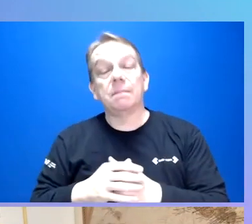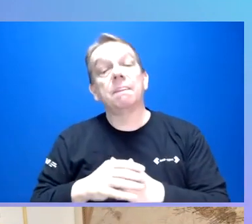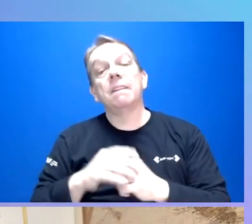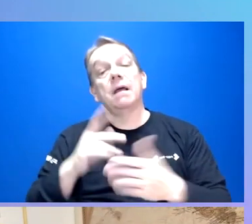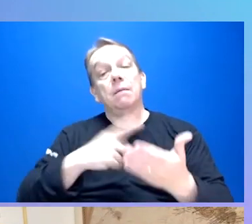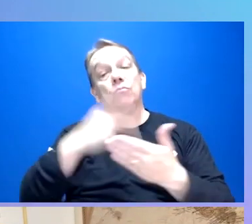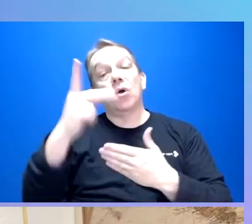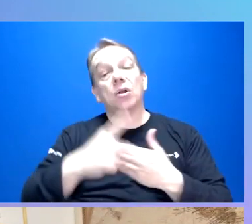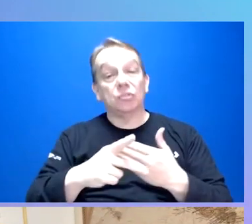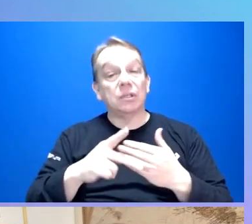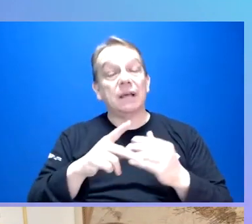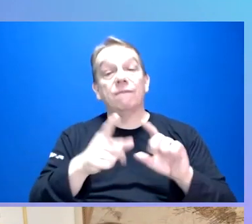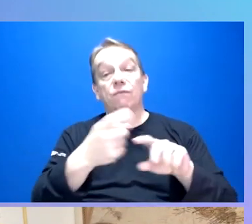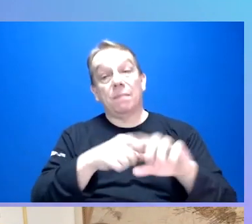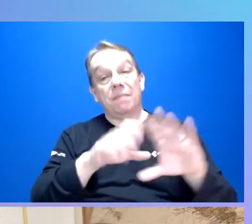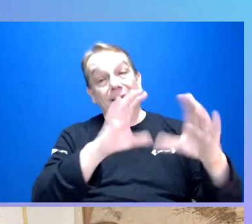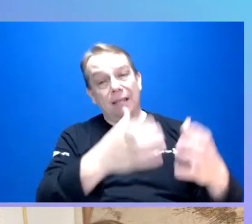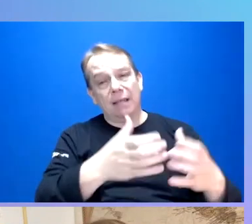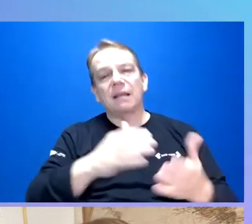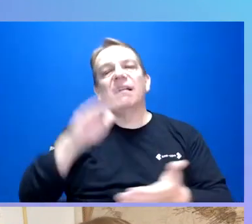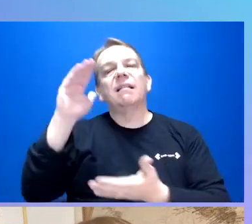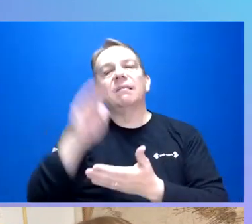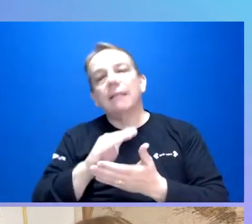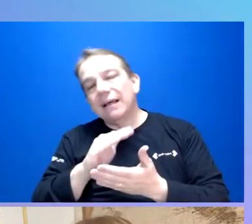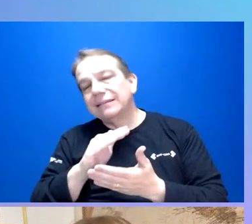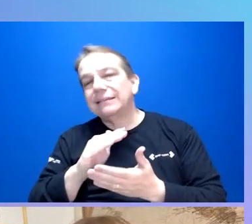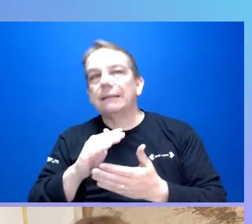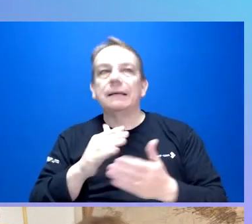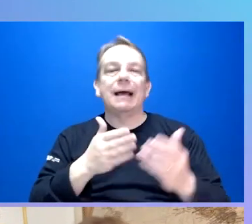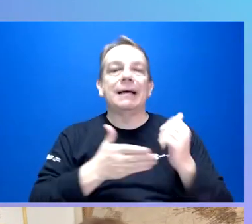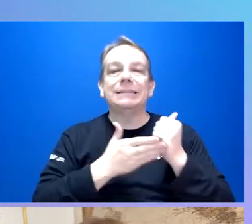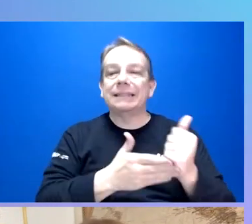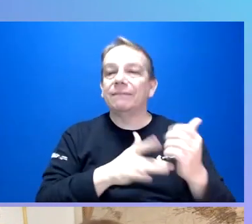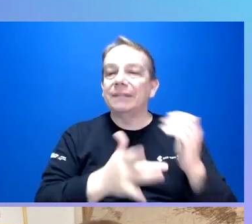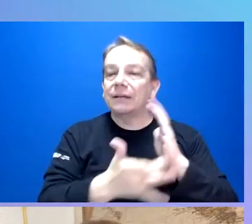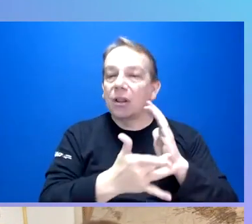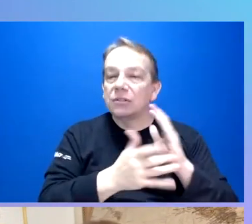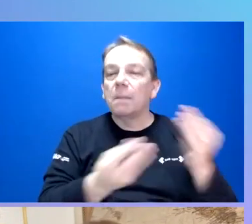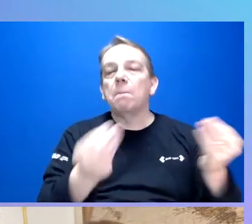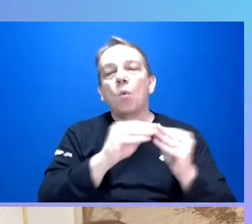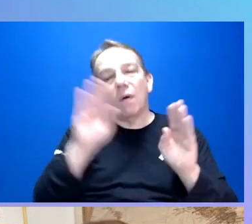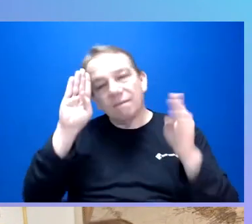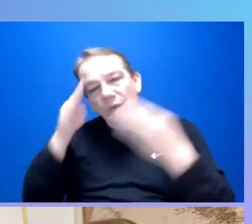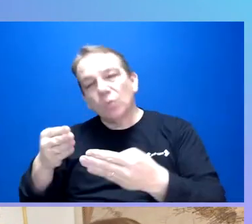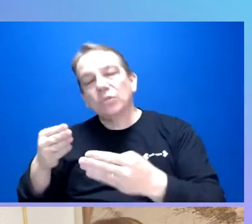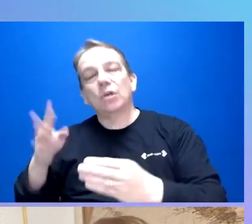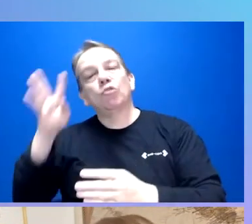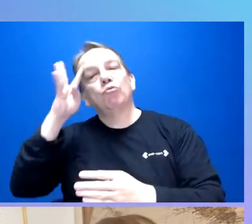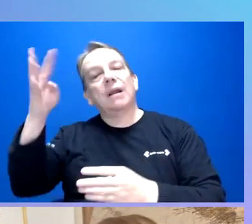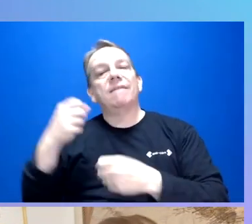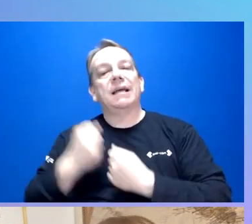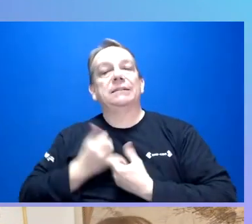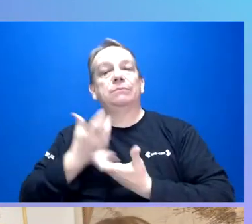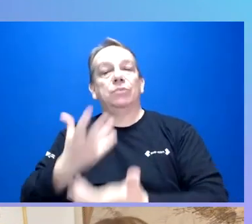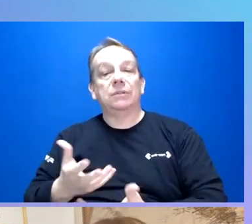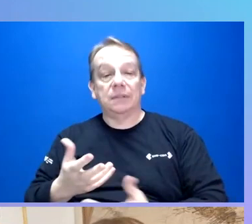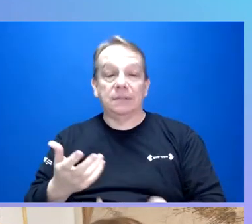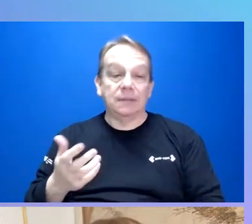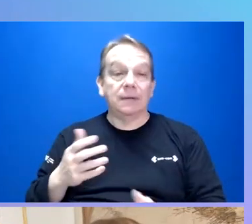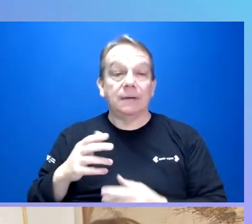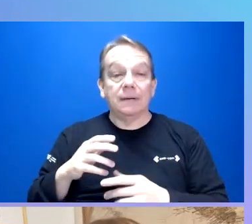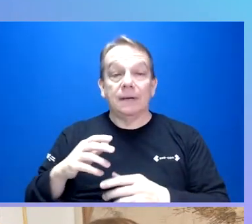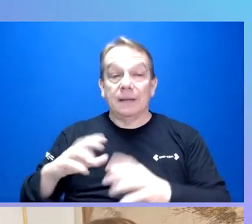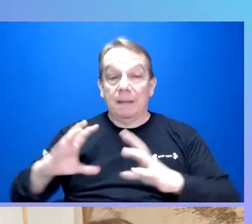less assistive technology and more creative expression through the senses. So we've had an abstracted cat pillow that purred